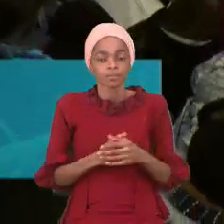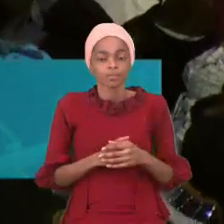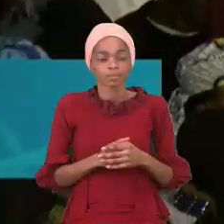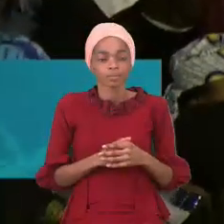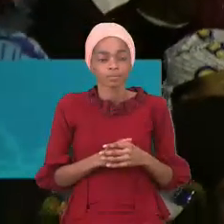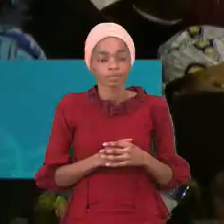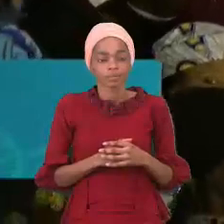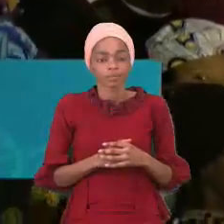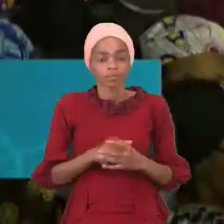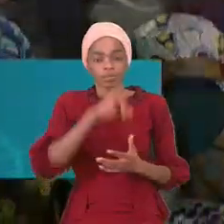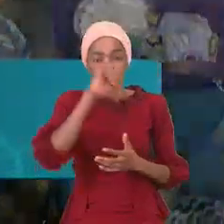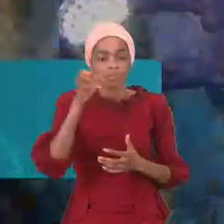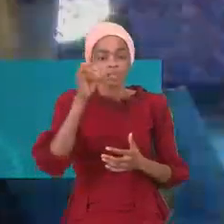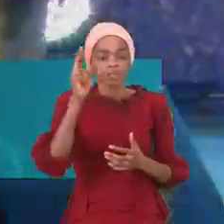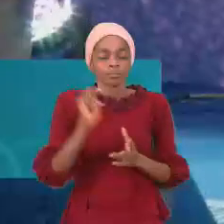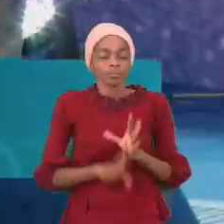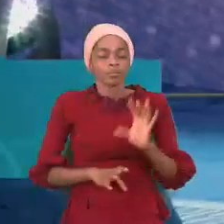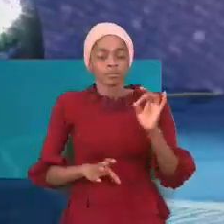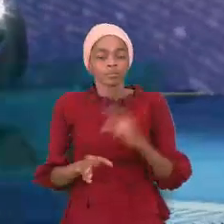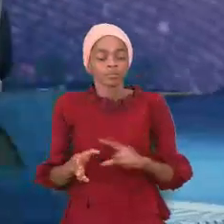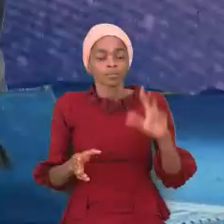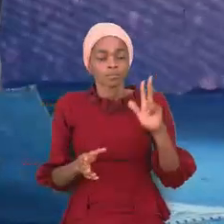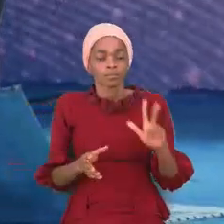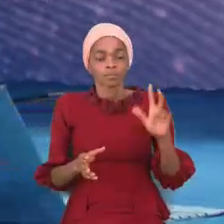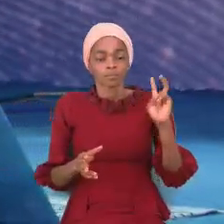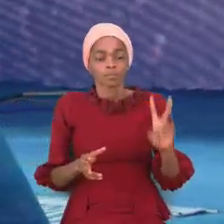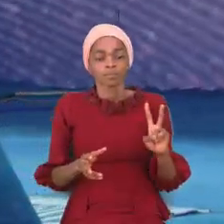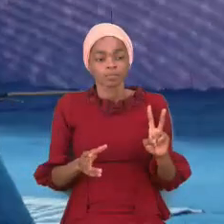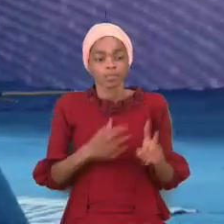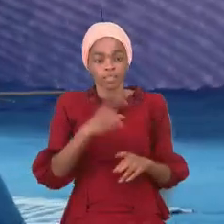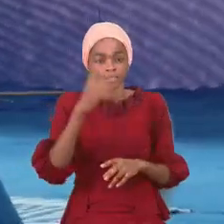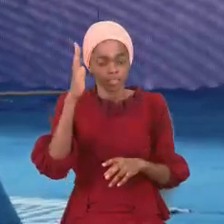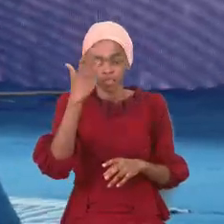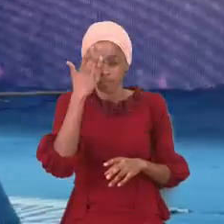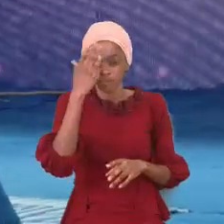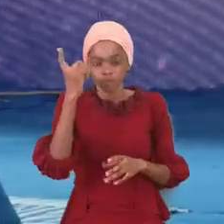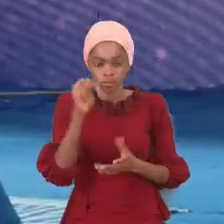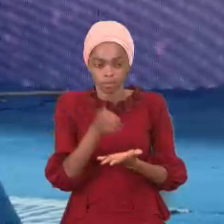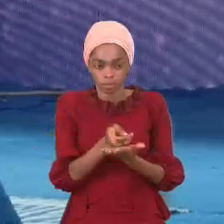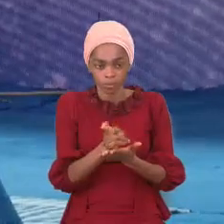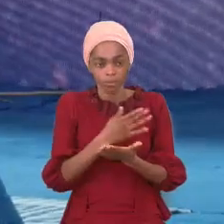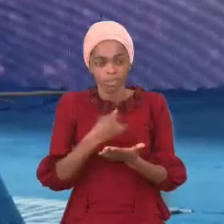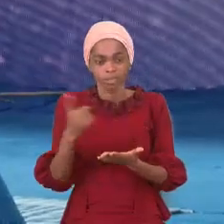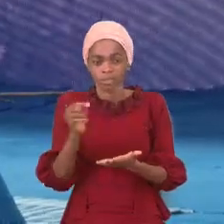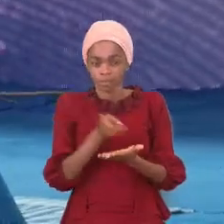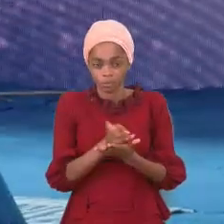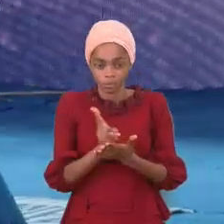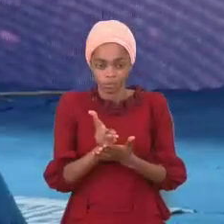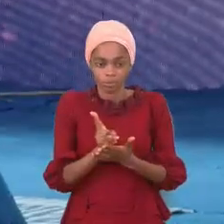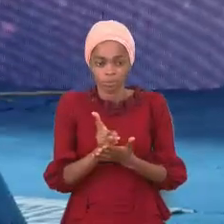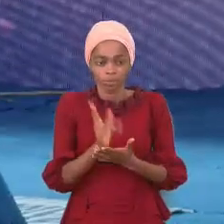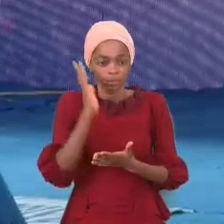In John chapter 8, verse 32, and ye shall know the truth, and the truth